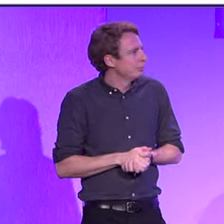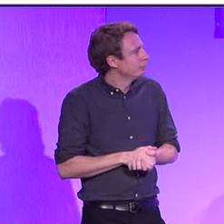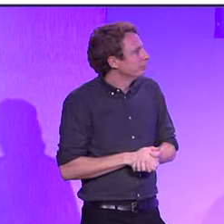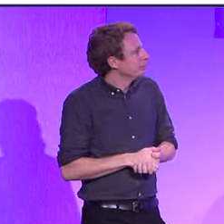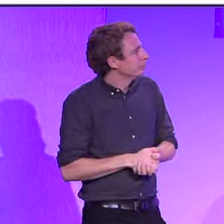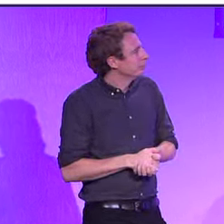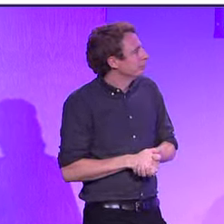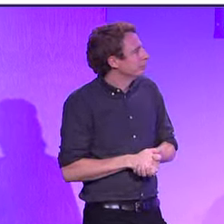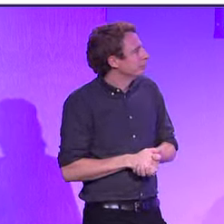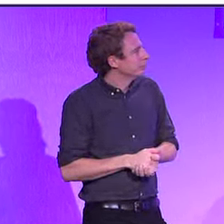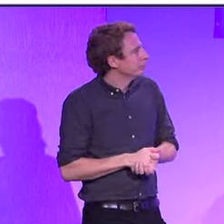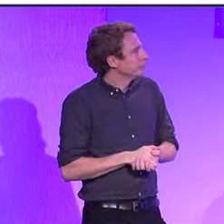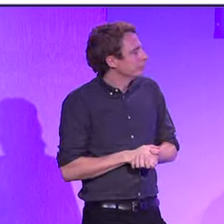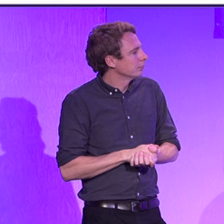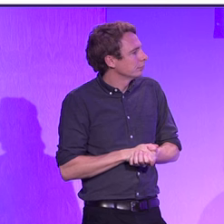And